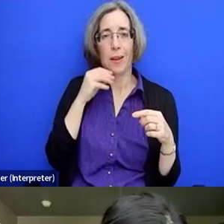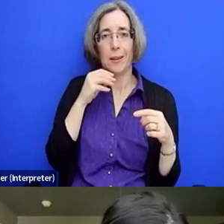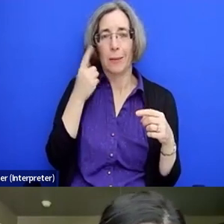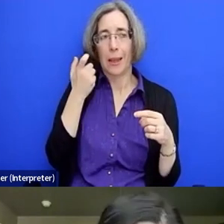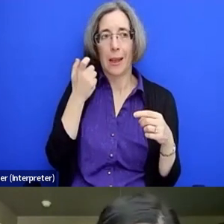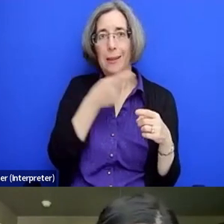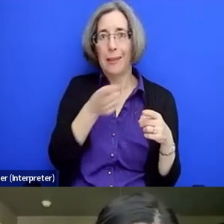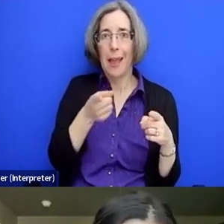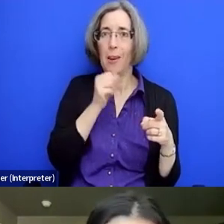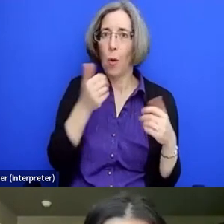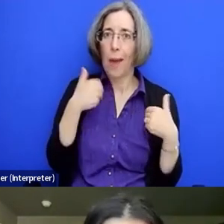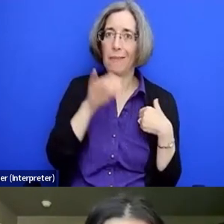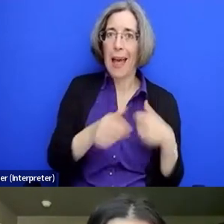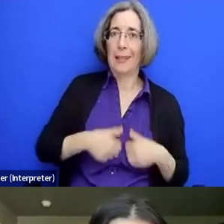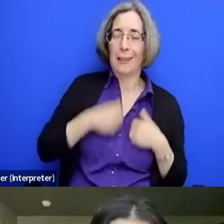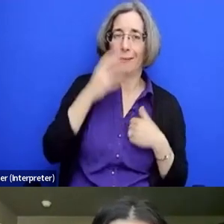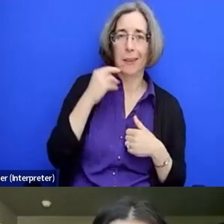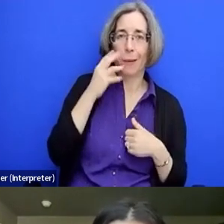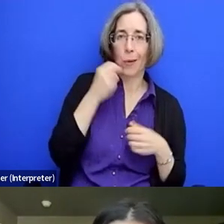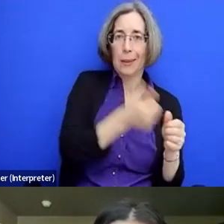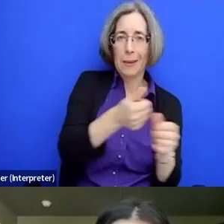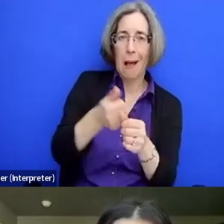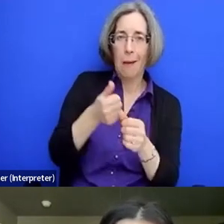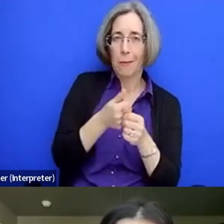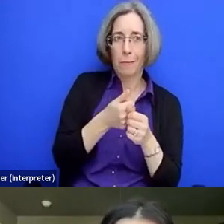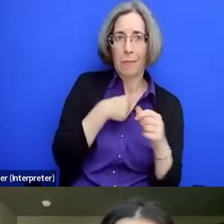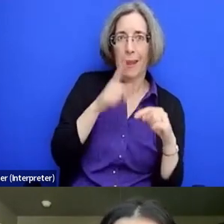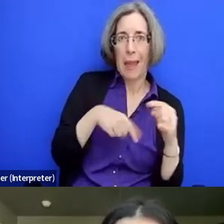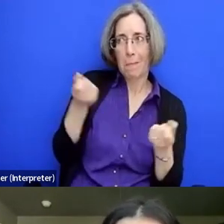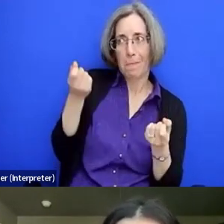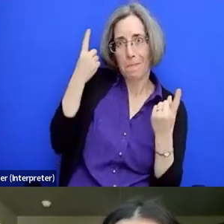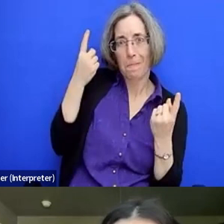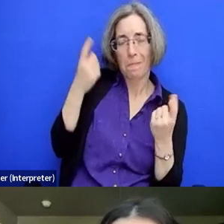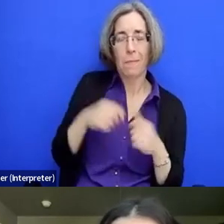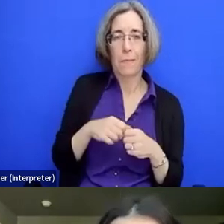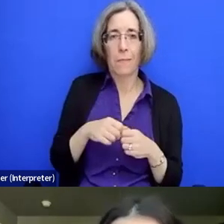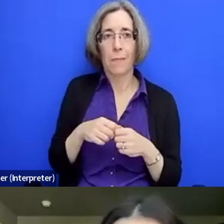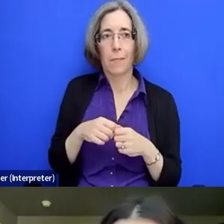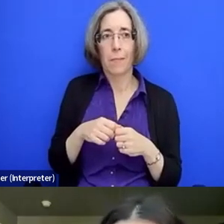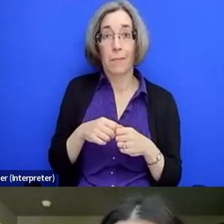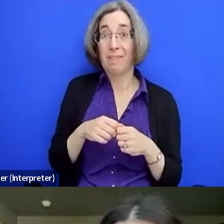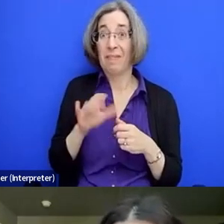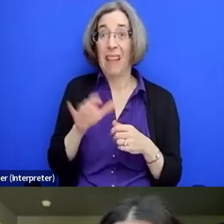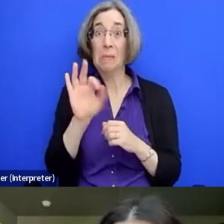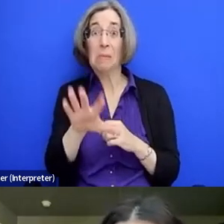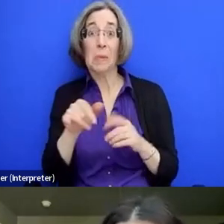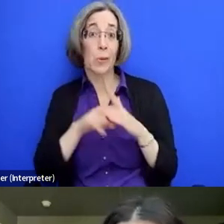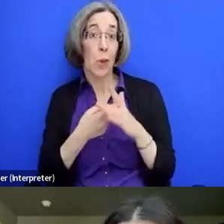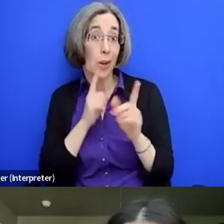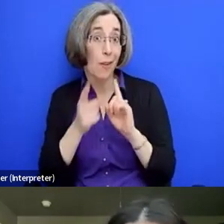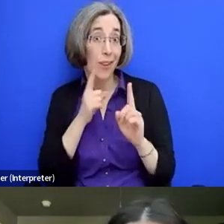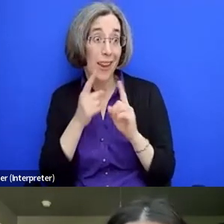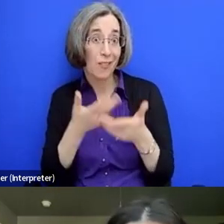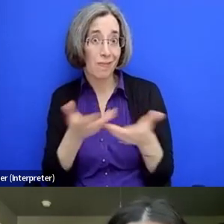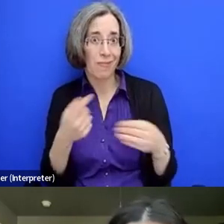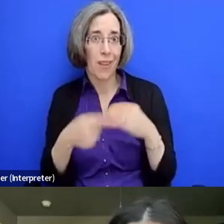from the inside. So that would at least be something to get us started off, that the question